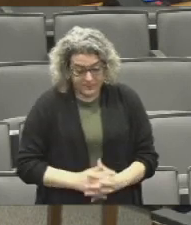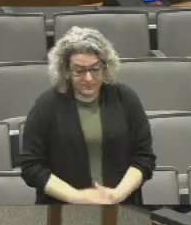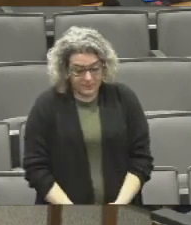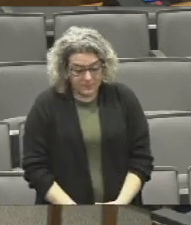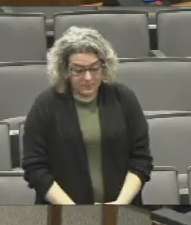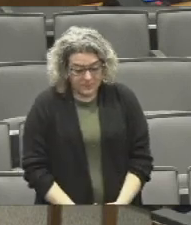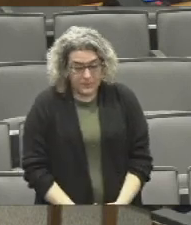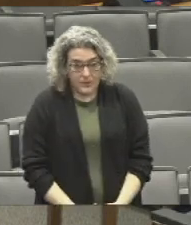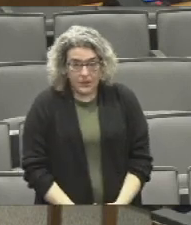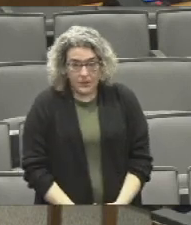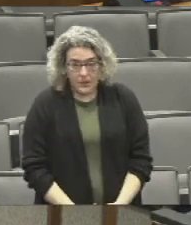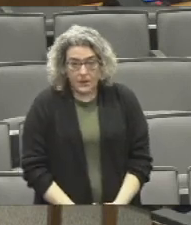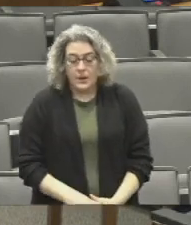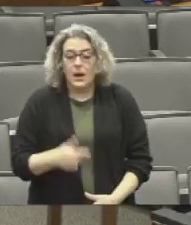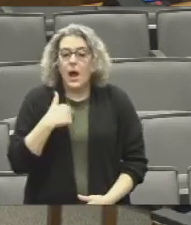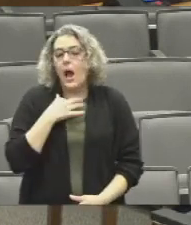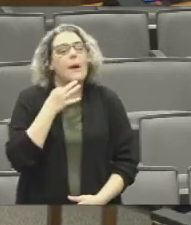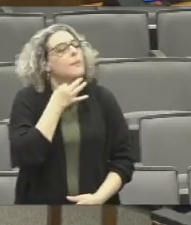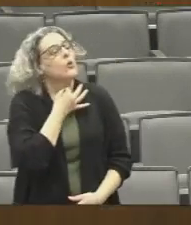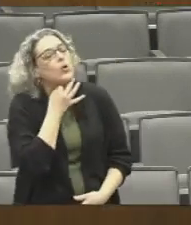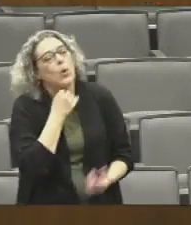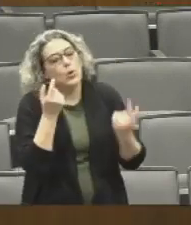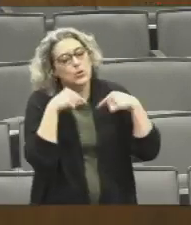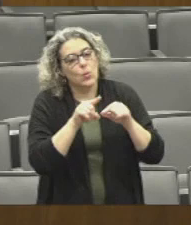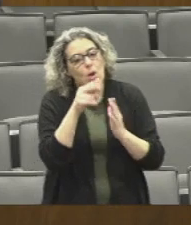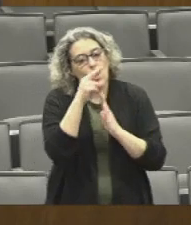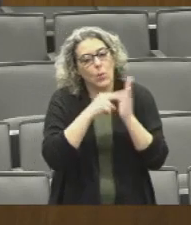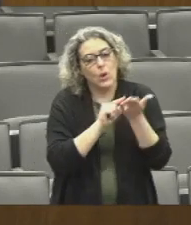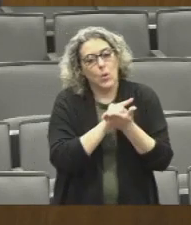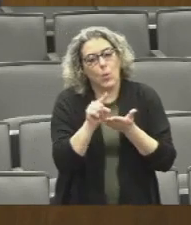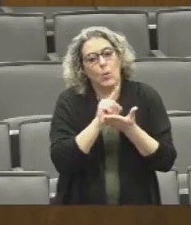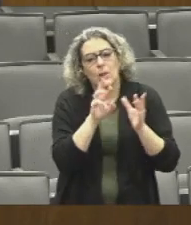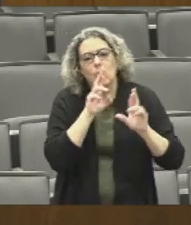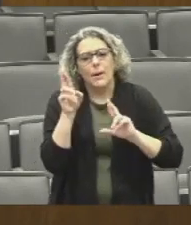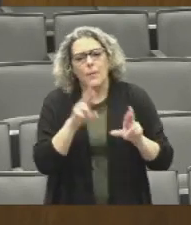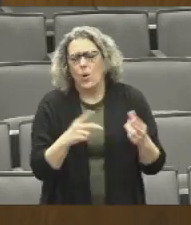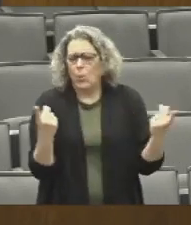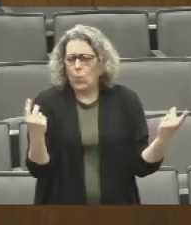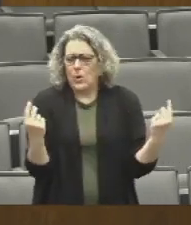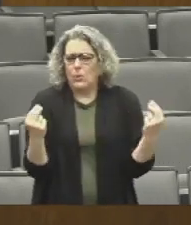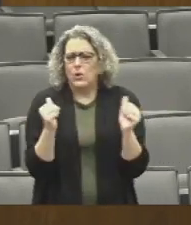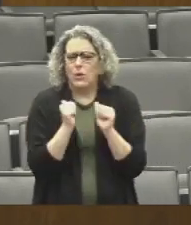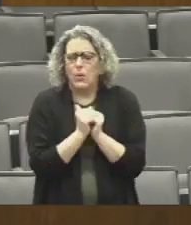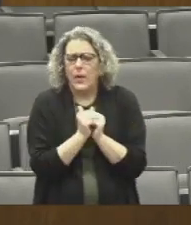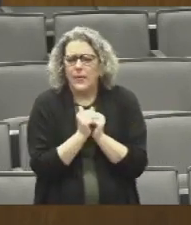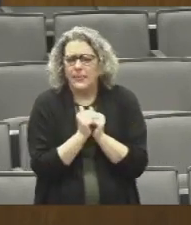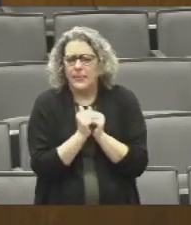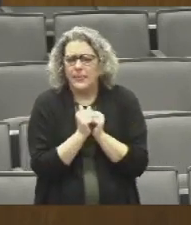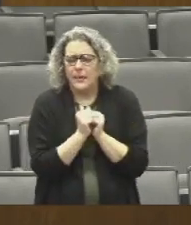I guess I'm not, I was curious in reading this WIC report. I'm just curious, what are we doing with